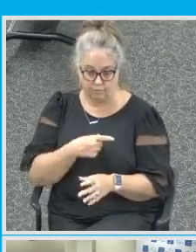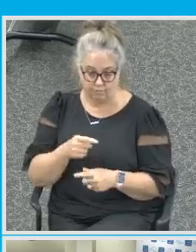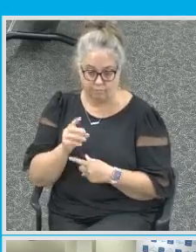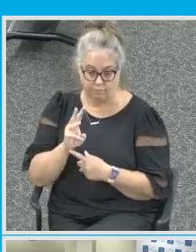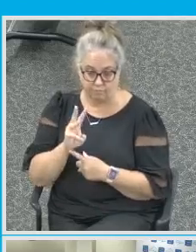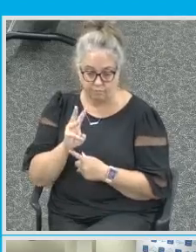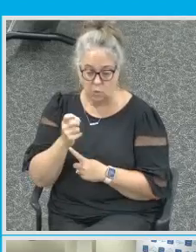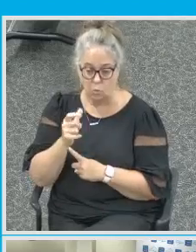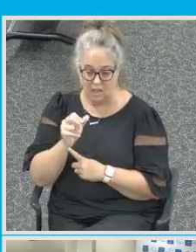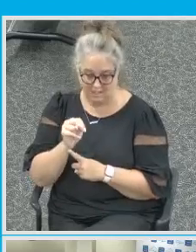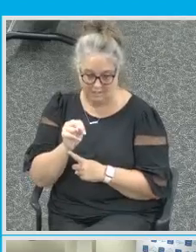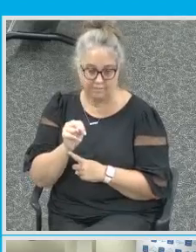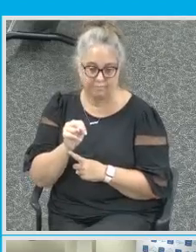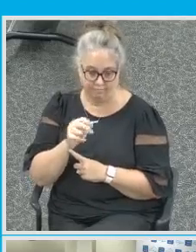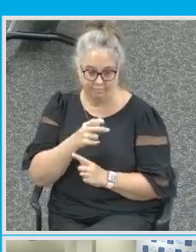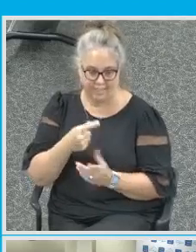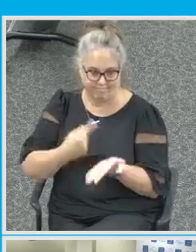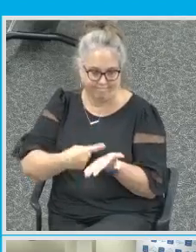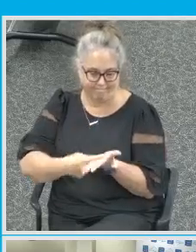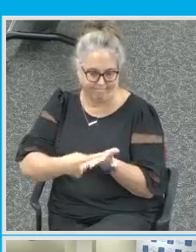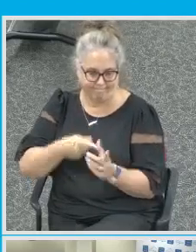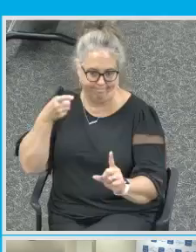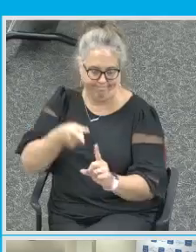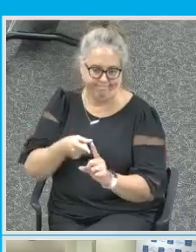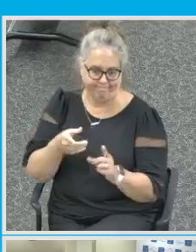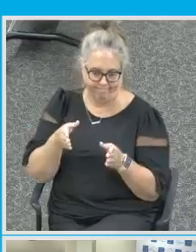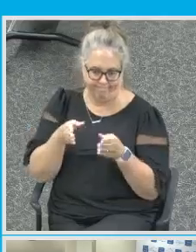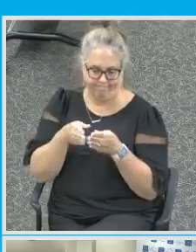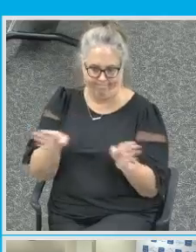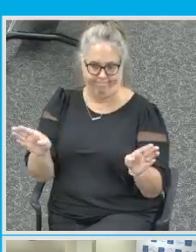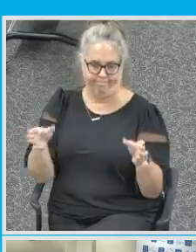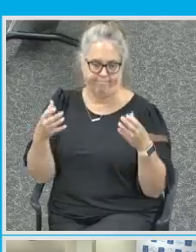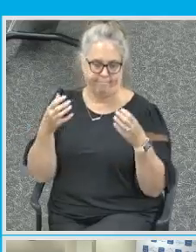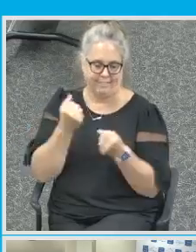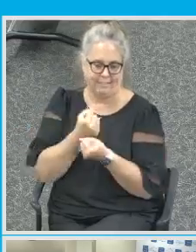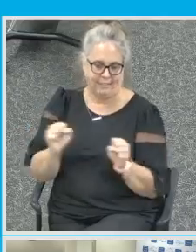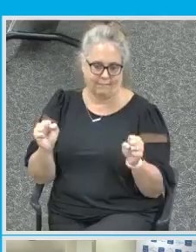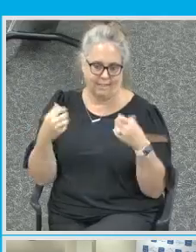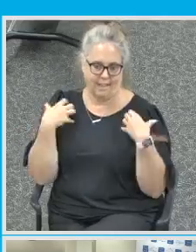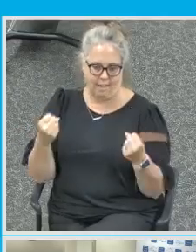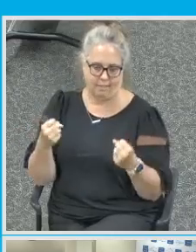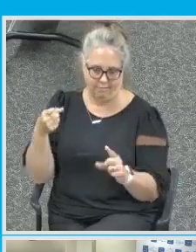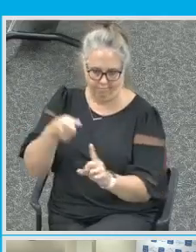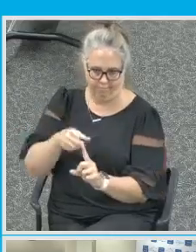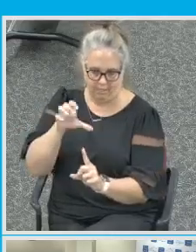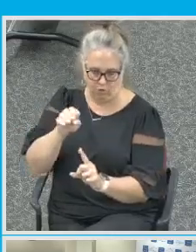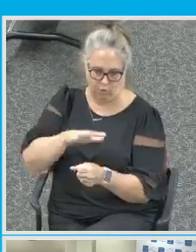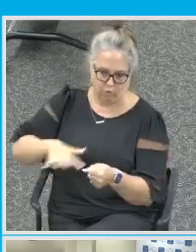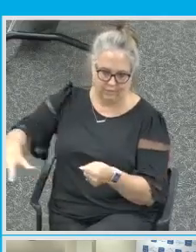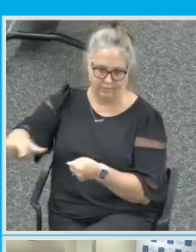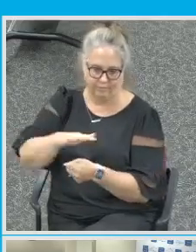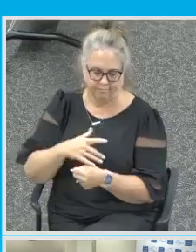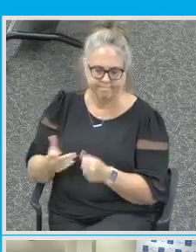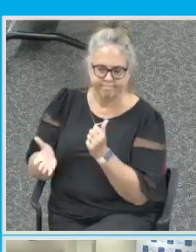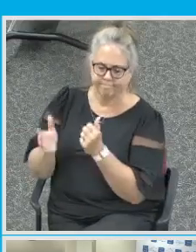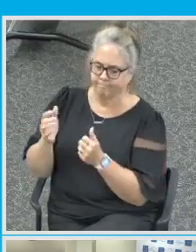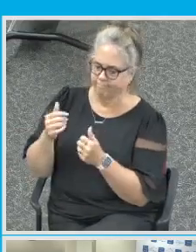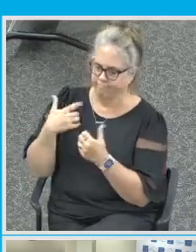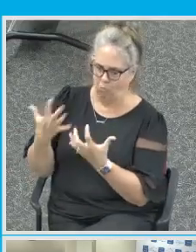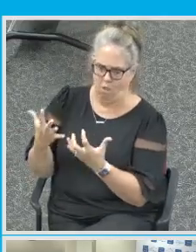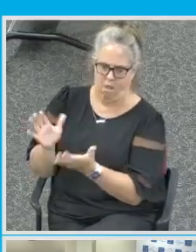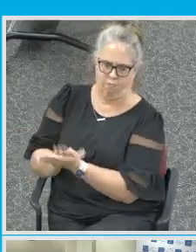done by Colorado Springs, and I just wanted to compliment Director Whelan's engagement with particularly